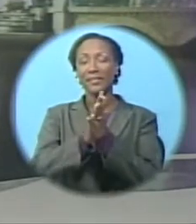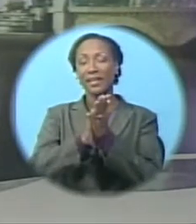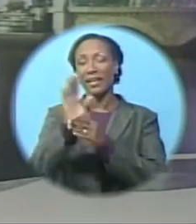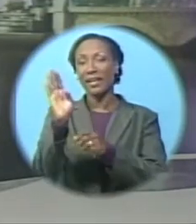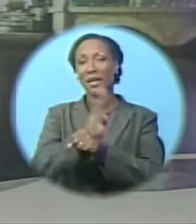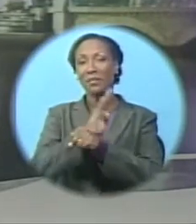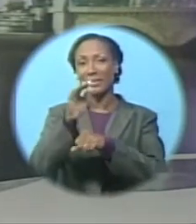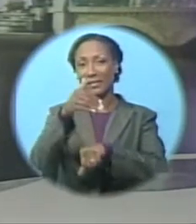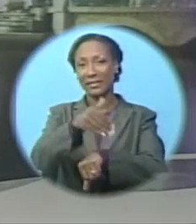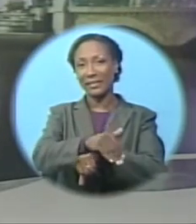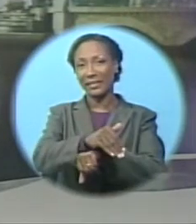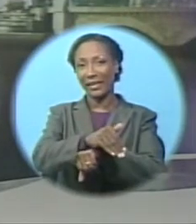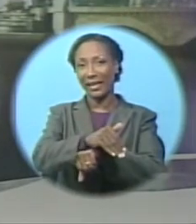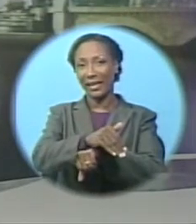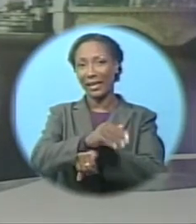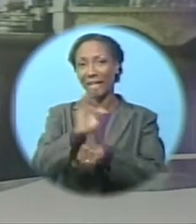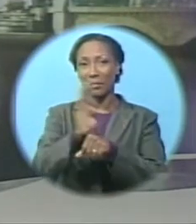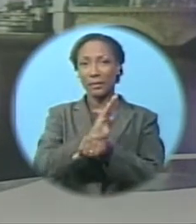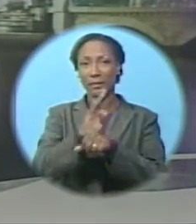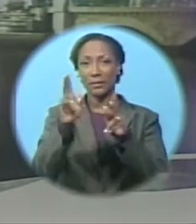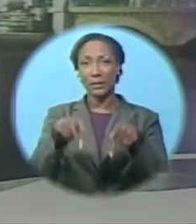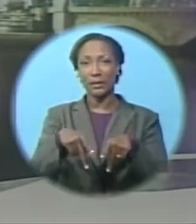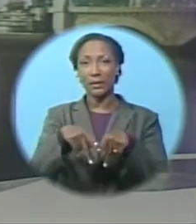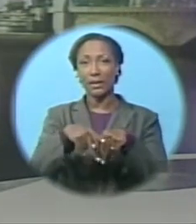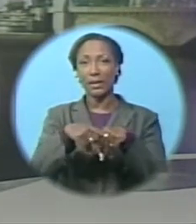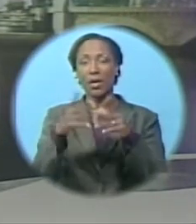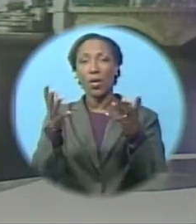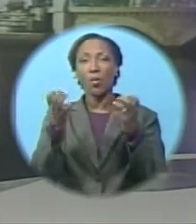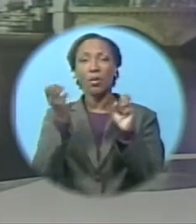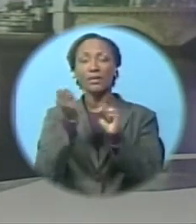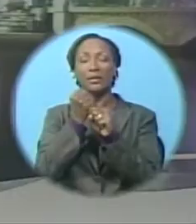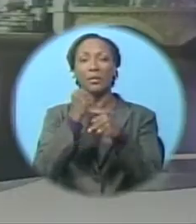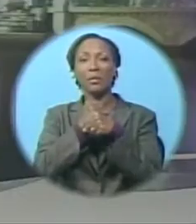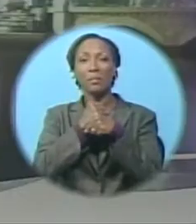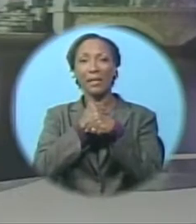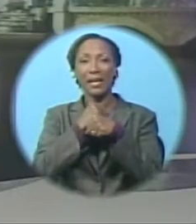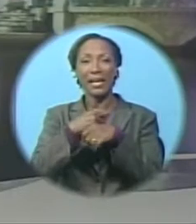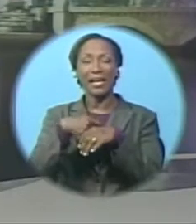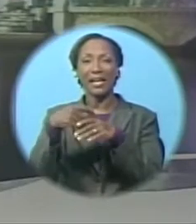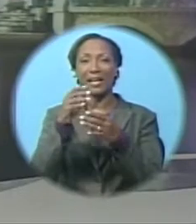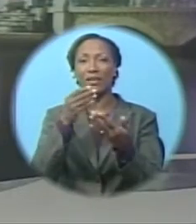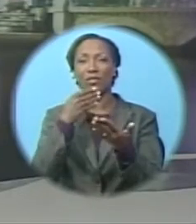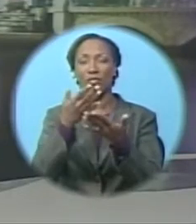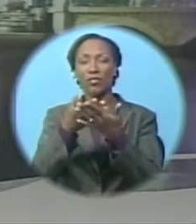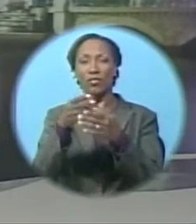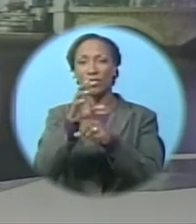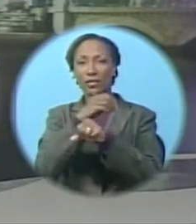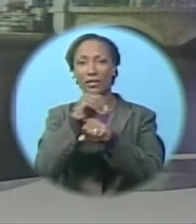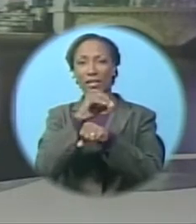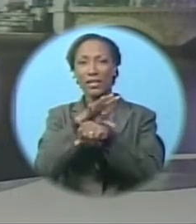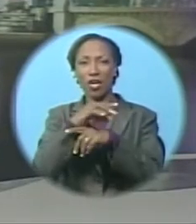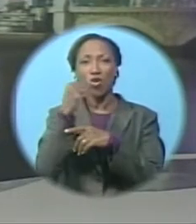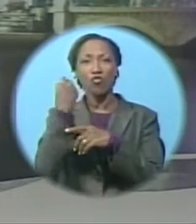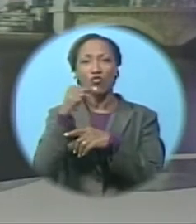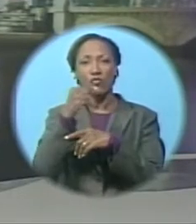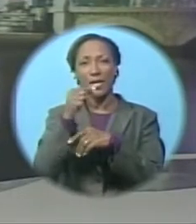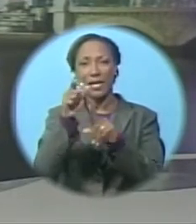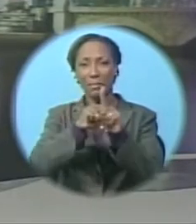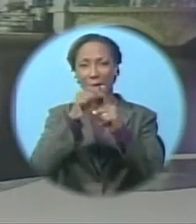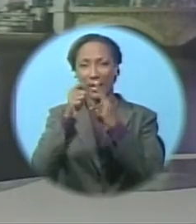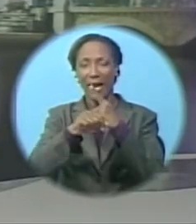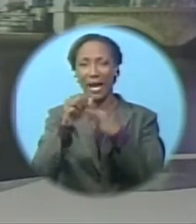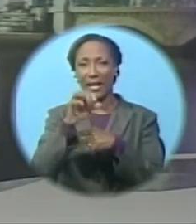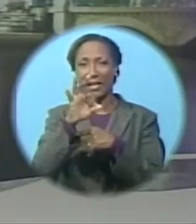In business tonight, an entrepreneur is seeking to make her mark by developing a bigger market for green banana flour and its